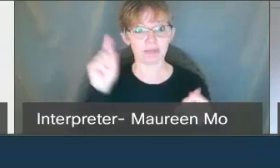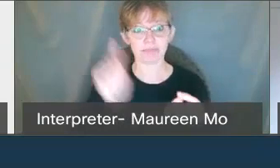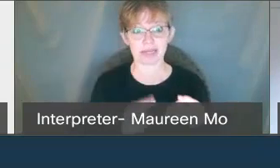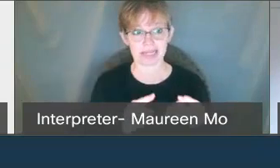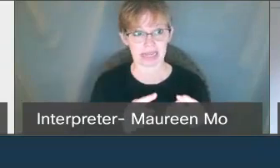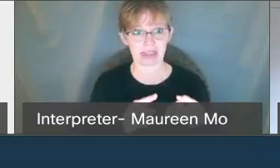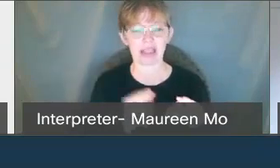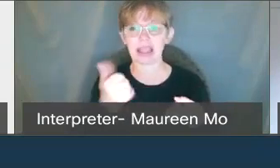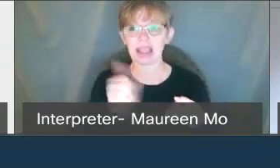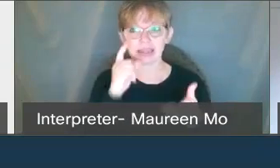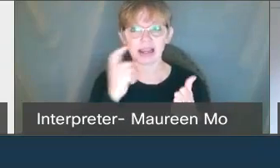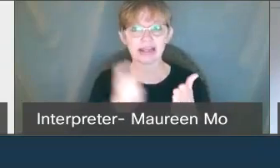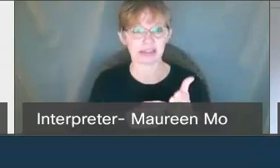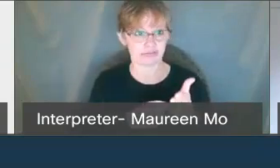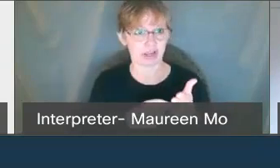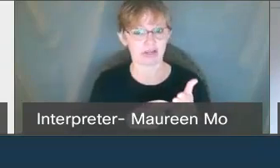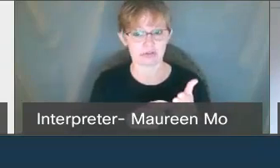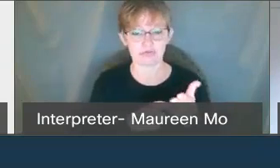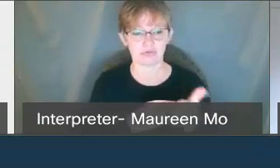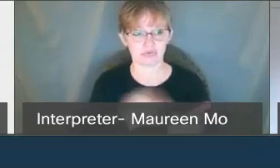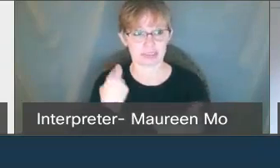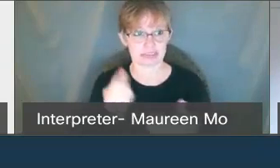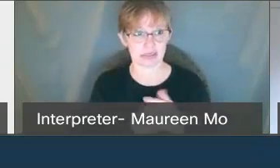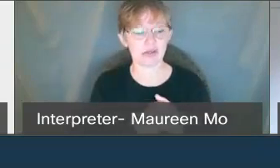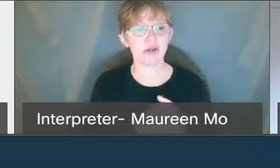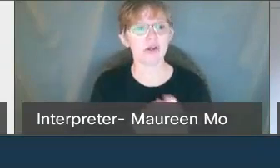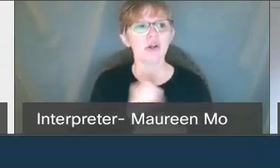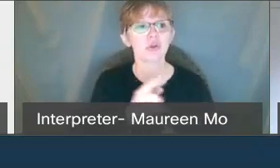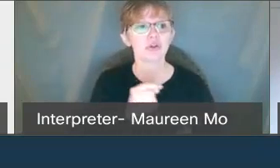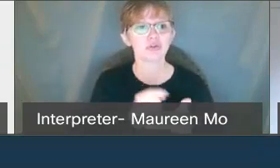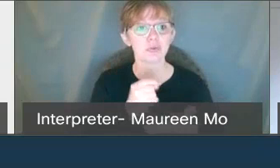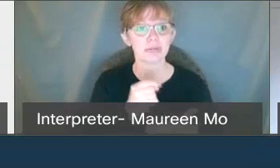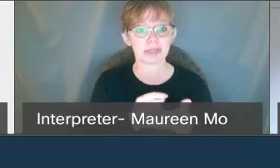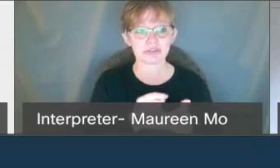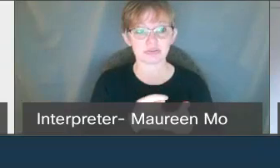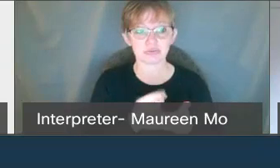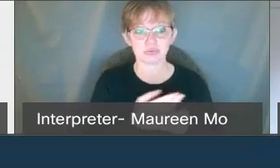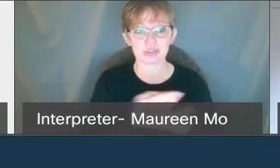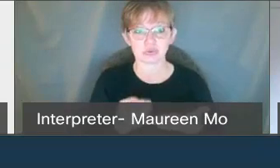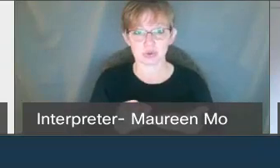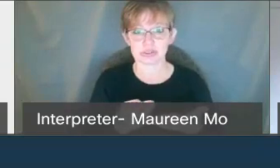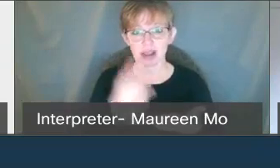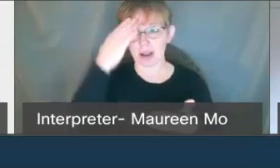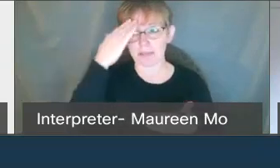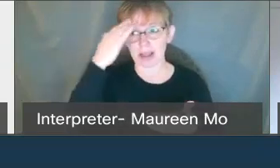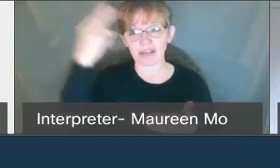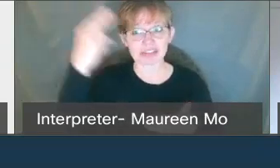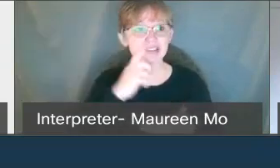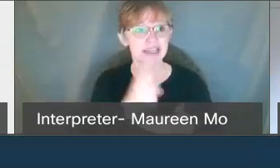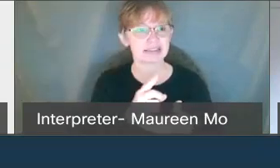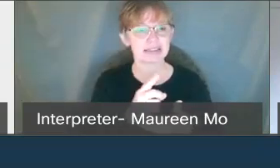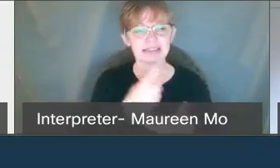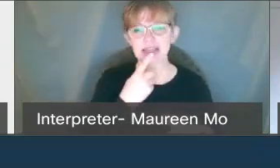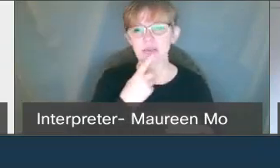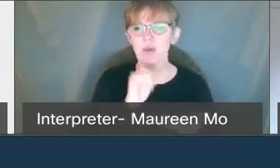risk. So the treatment resource hypothesis has been articulated to say that maybe the risk assessment instruments